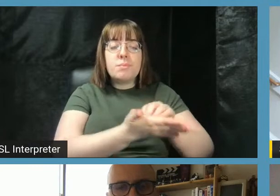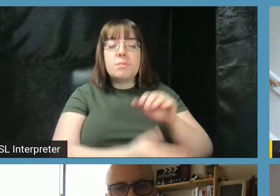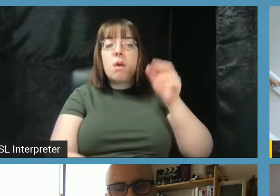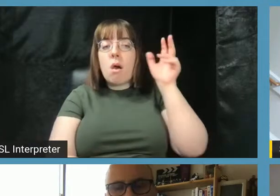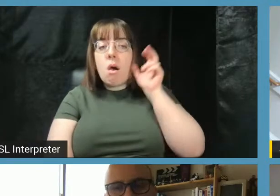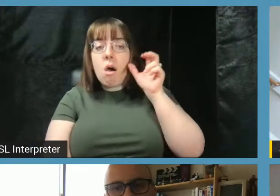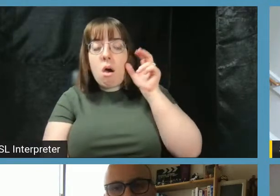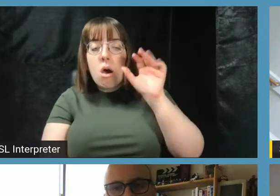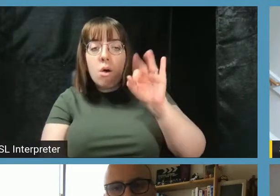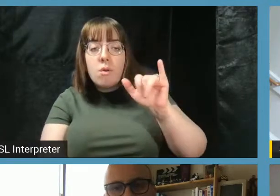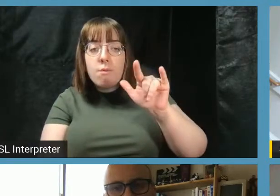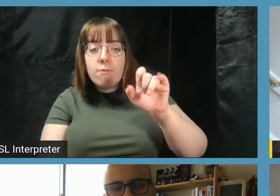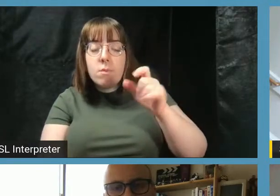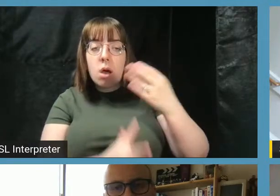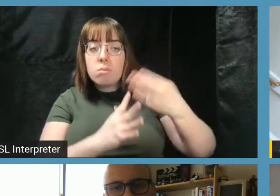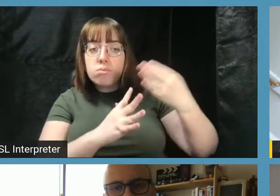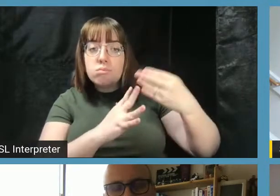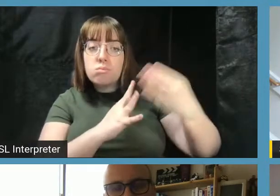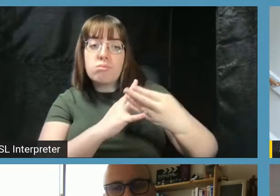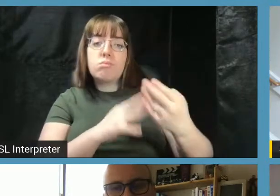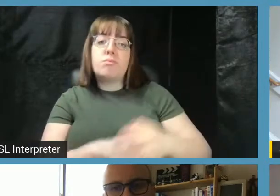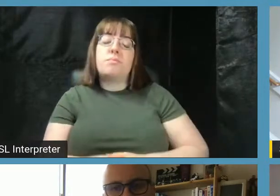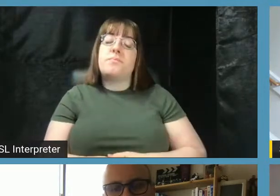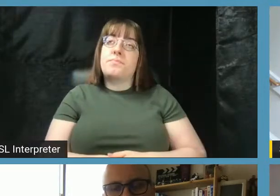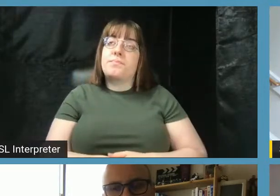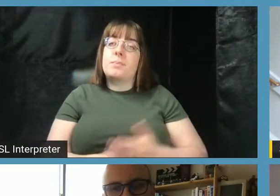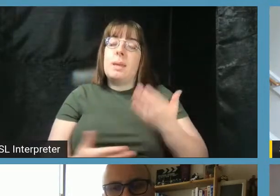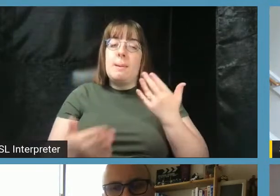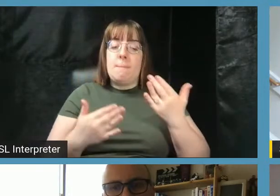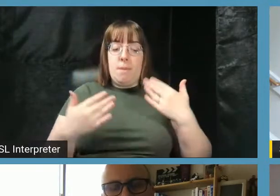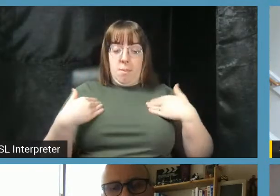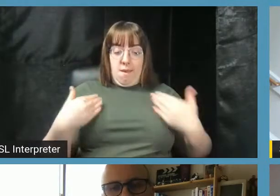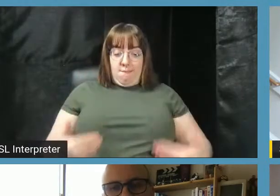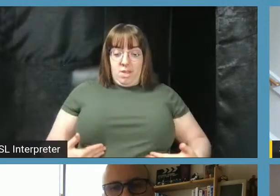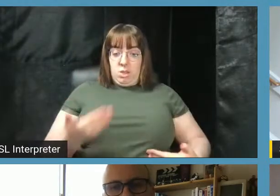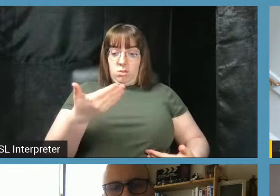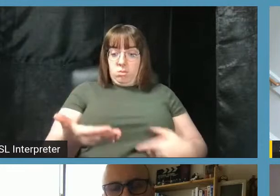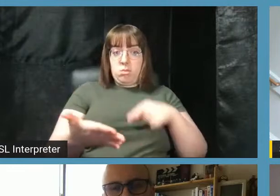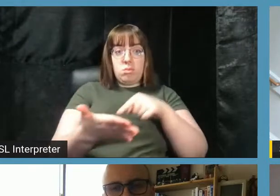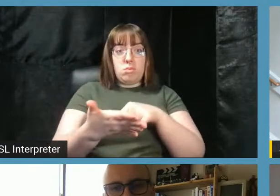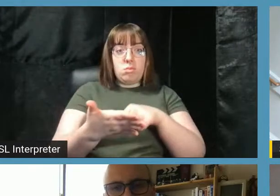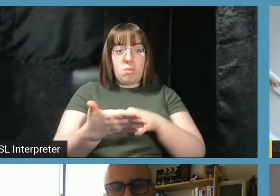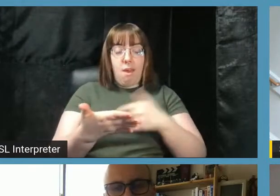or audio stop in an app or physical hardware audio tour.